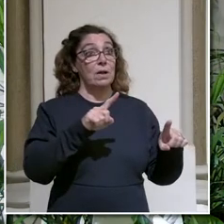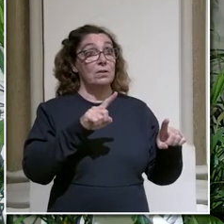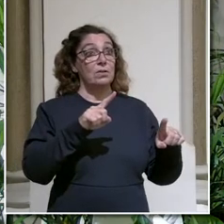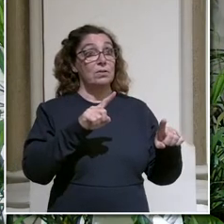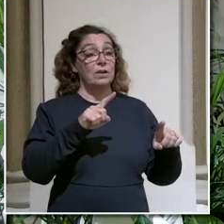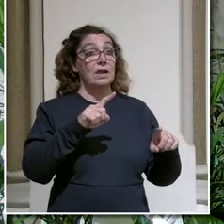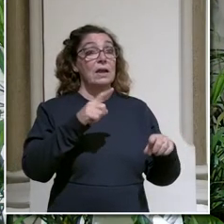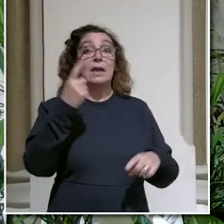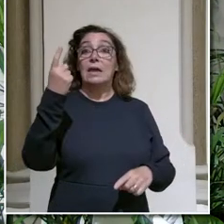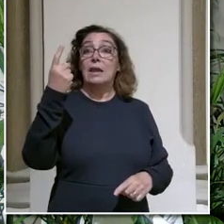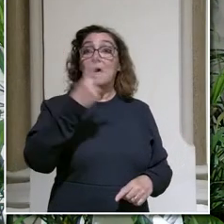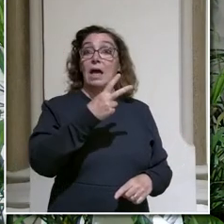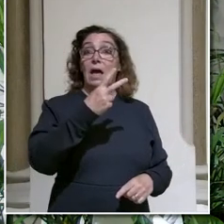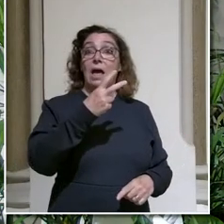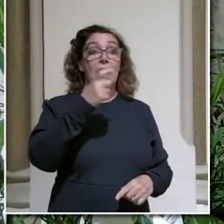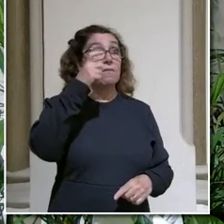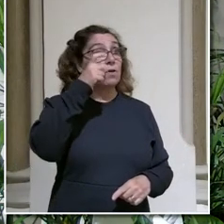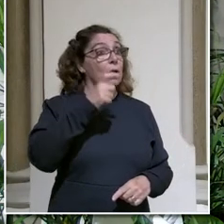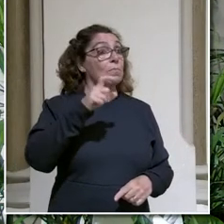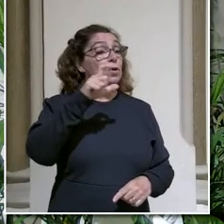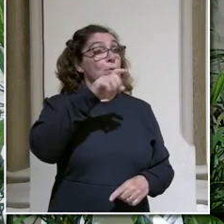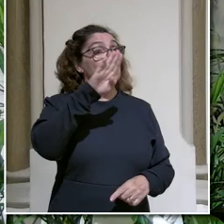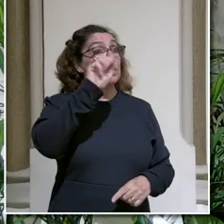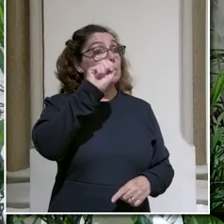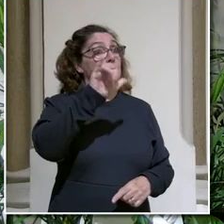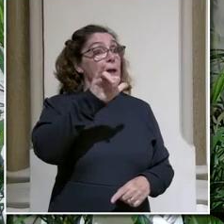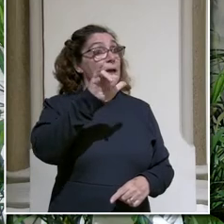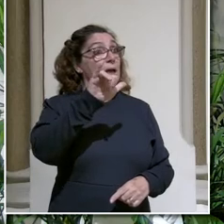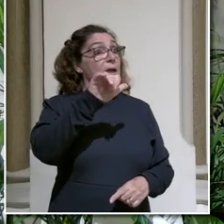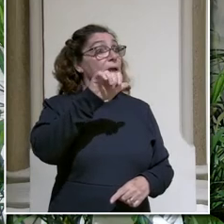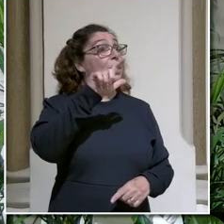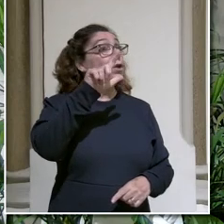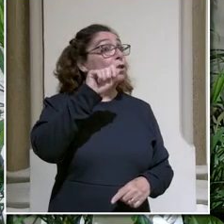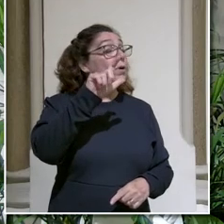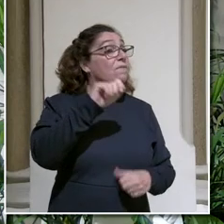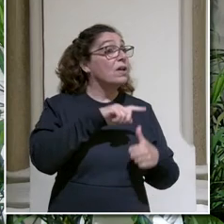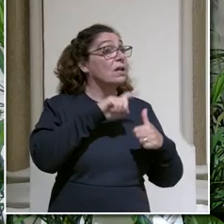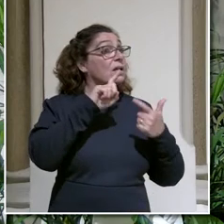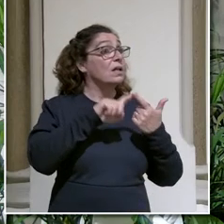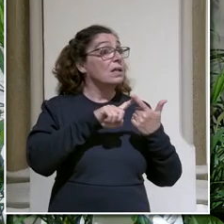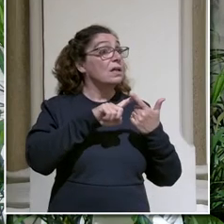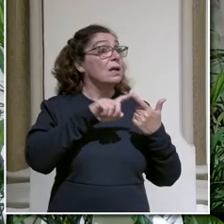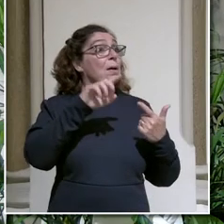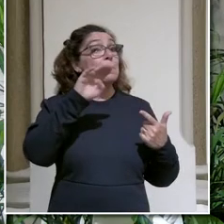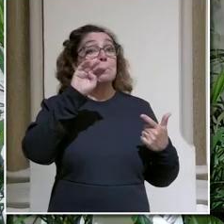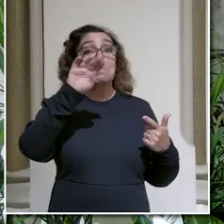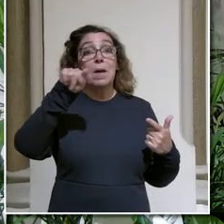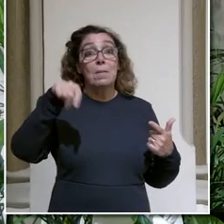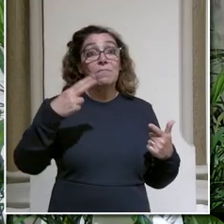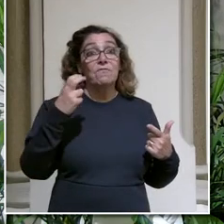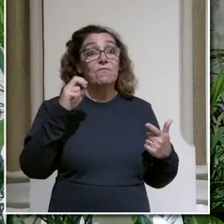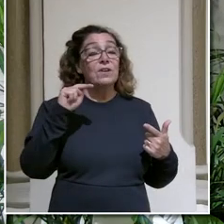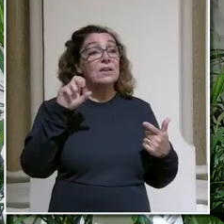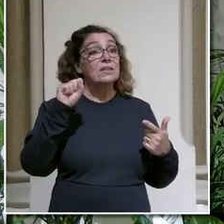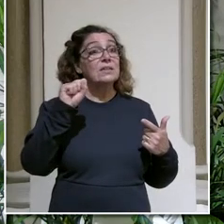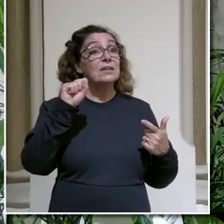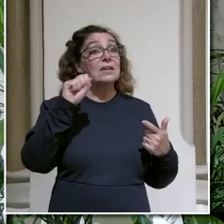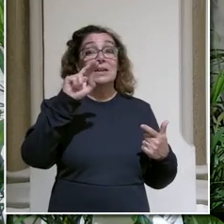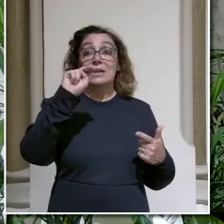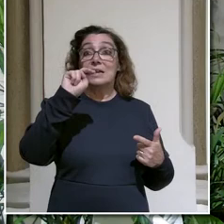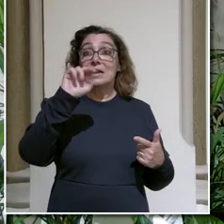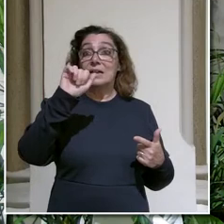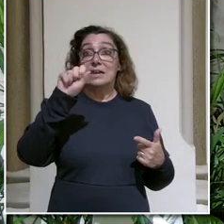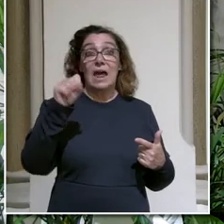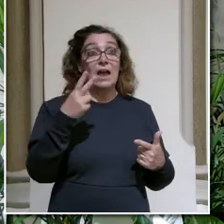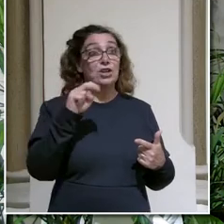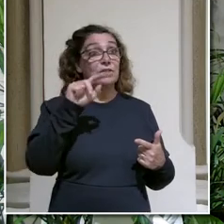Moon Bay, Louisville, Memphis, Nashville, or recently in far